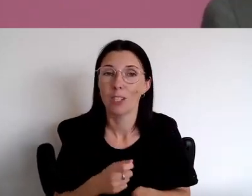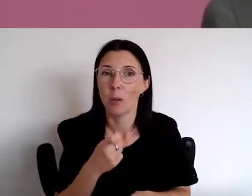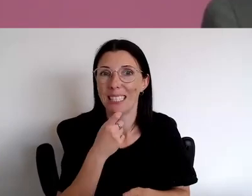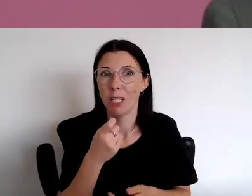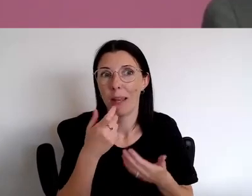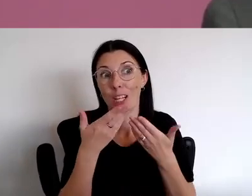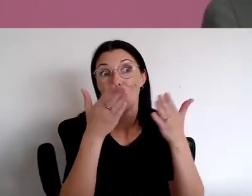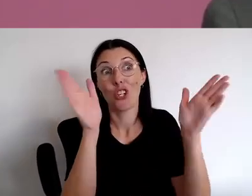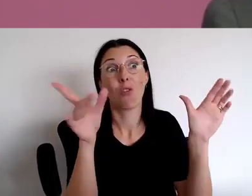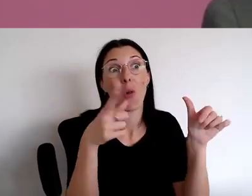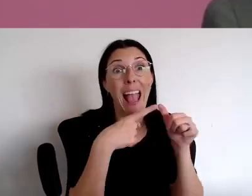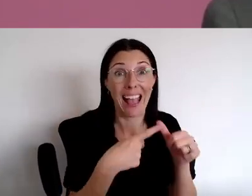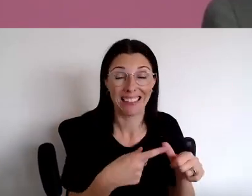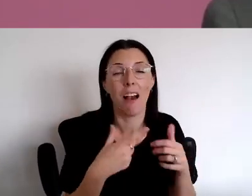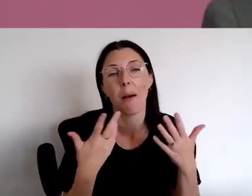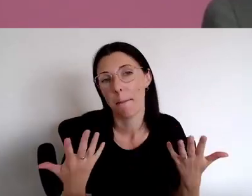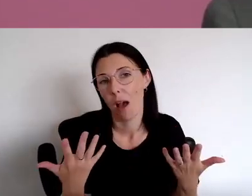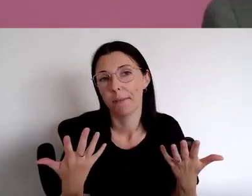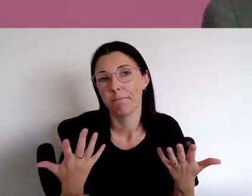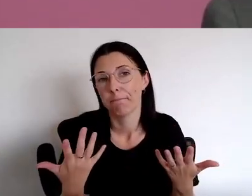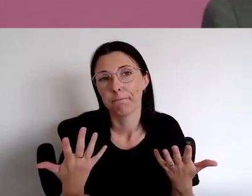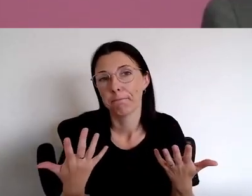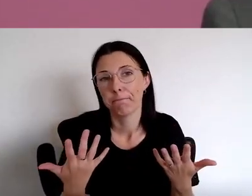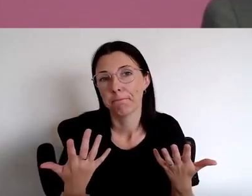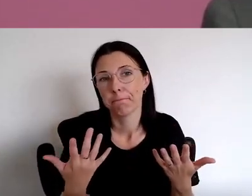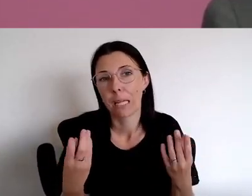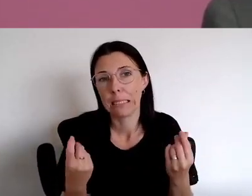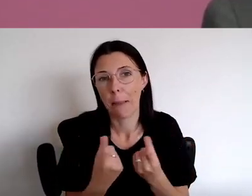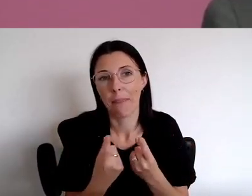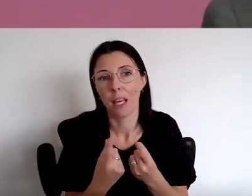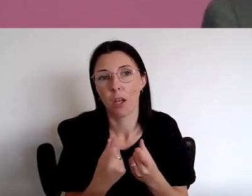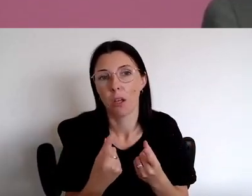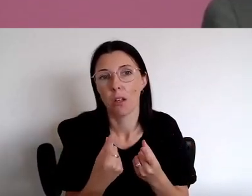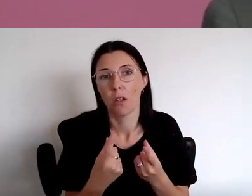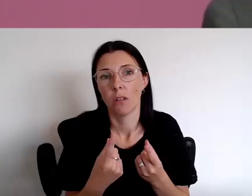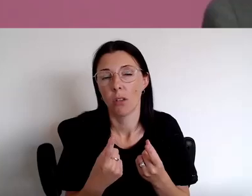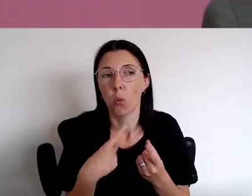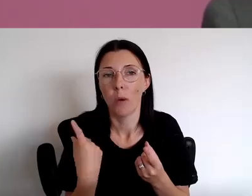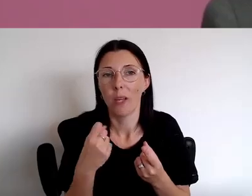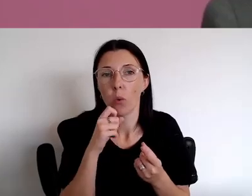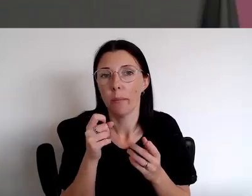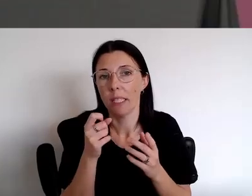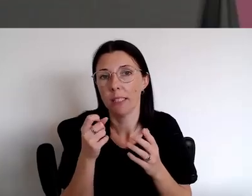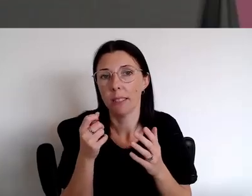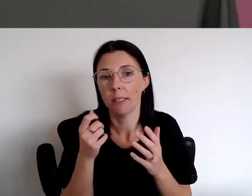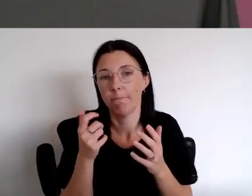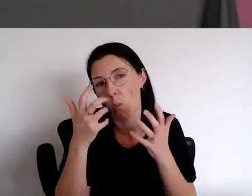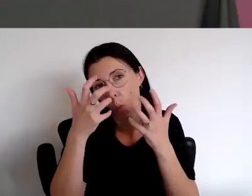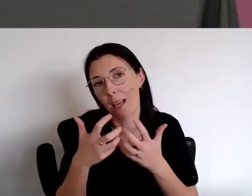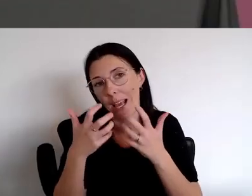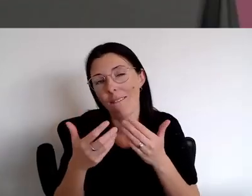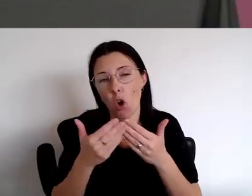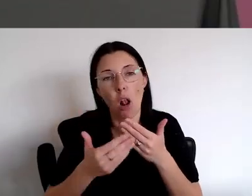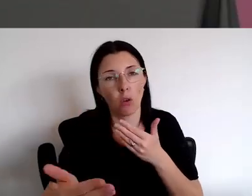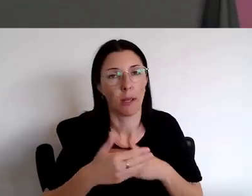guess. But yeah, something I think that we'll be grappling with for some time to come. I think so.